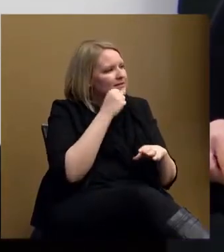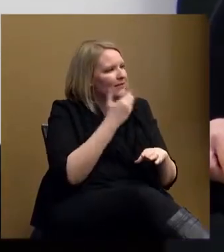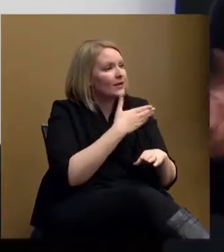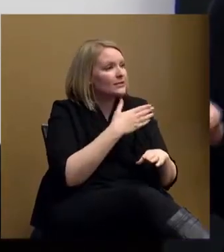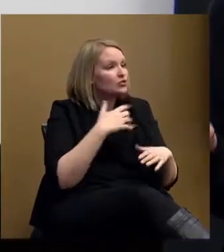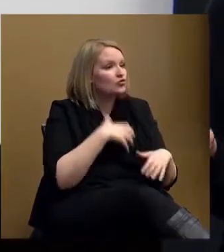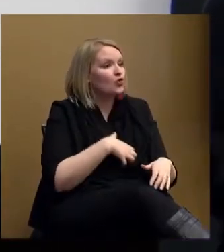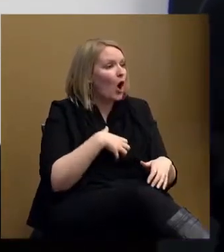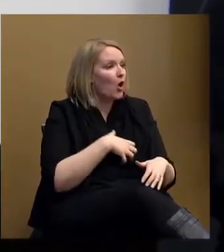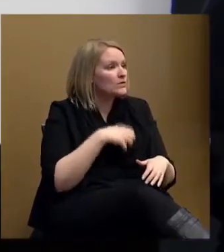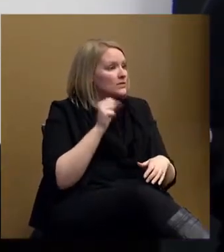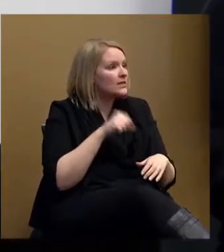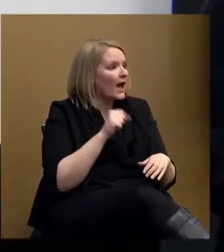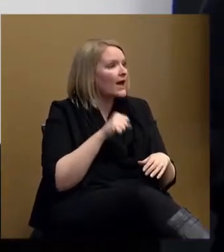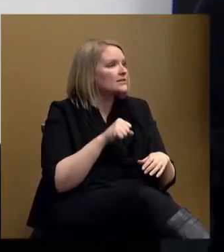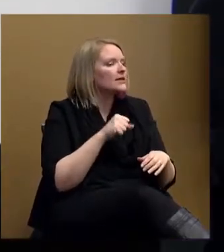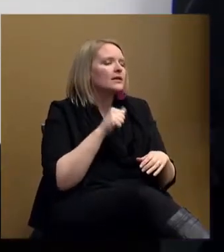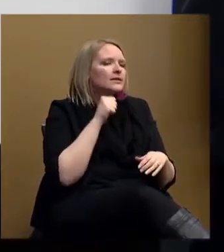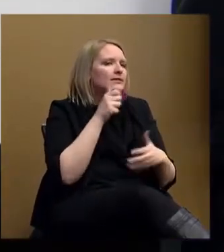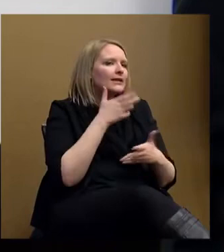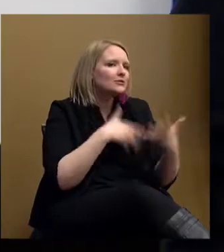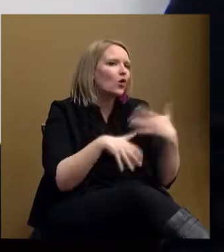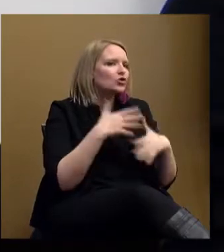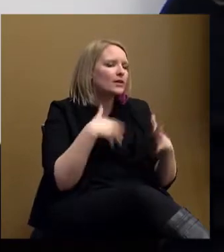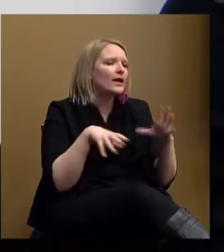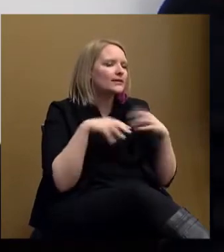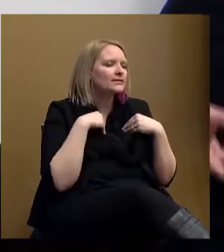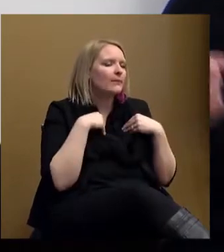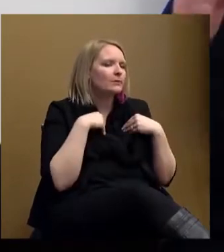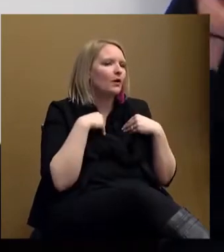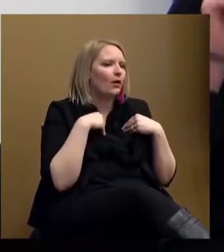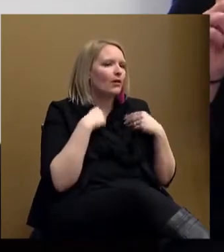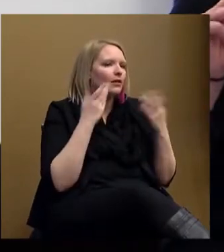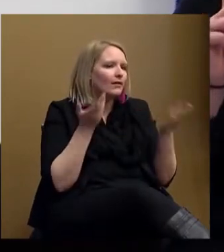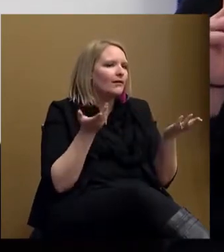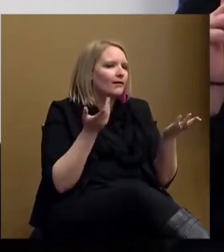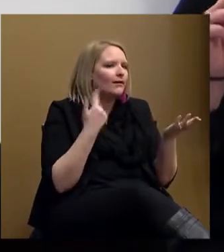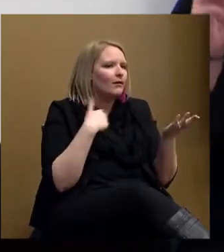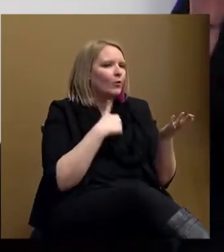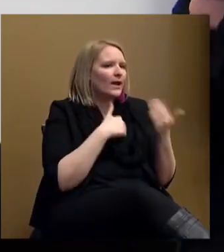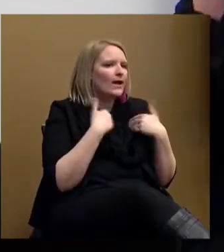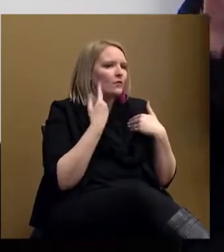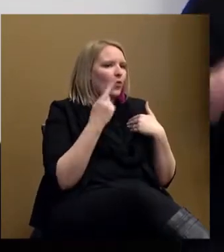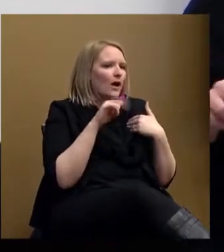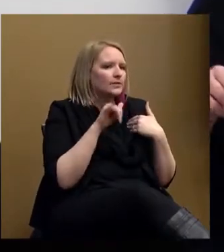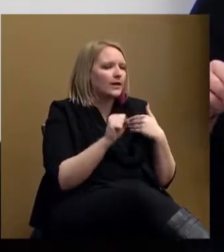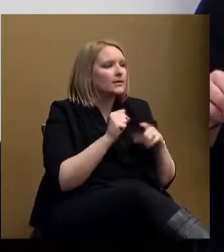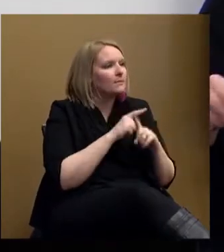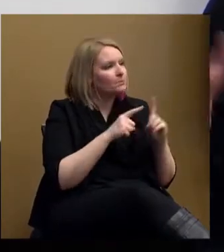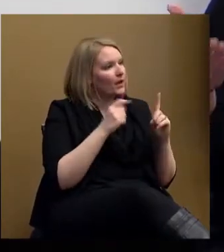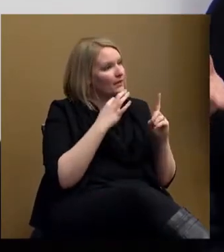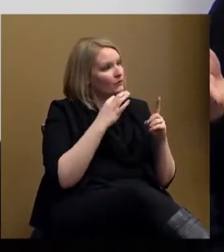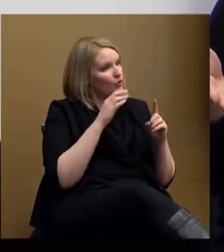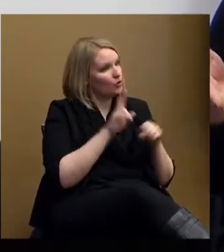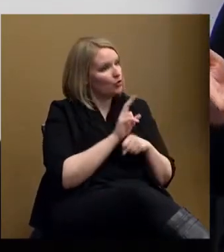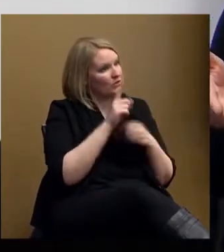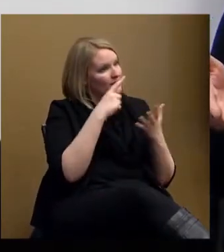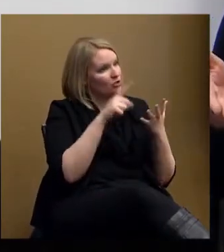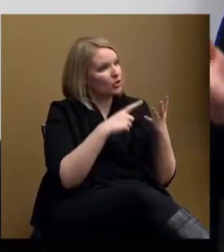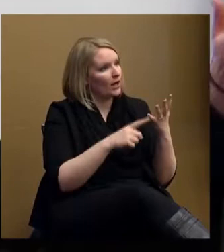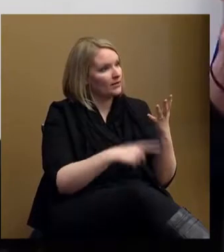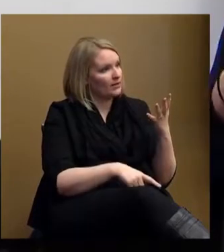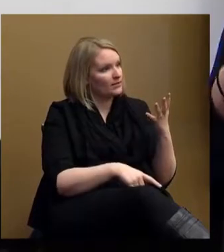gross. Socially acceptable. It's not socially acceptable. Not That's the socially bottom line. acceptable. We have 1 yes. 1. So if you use this checklist,